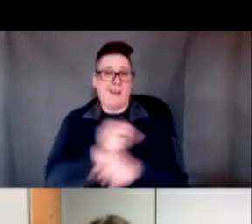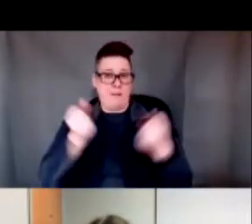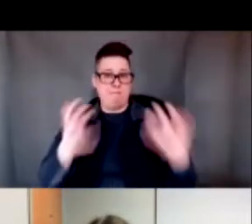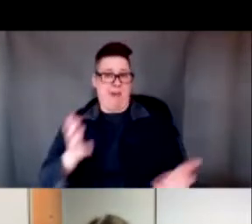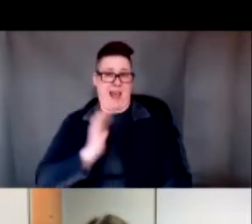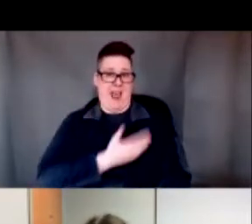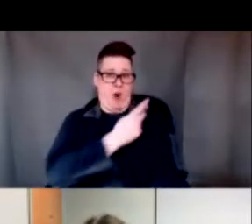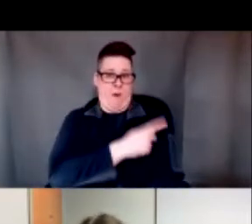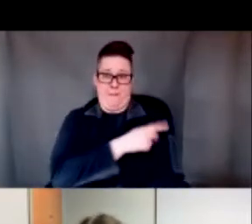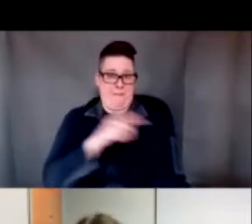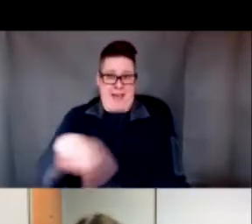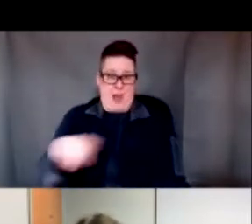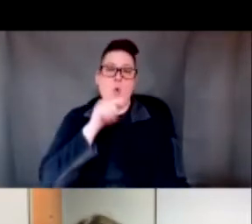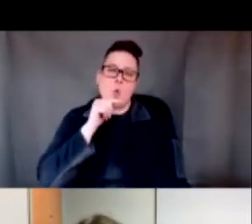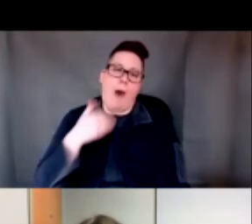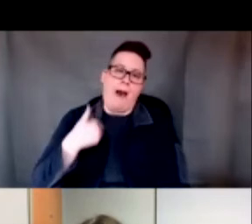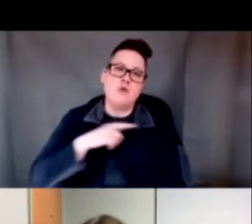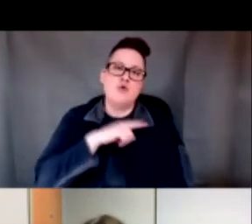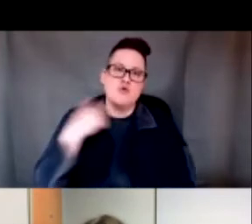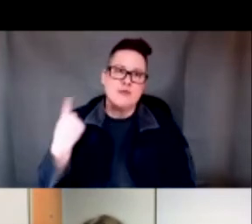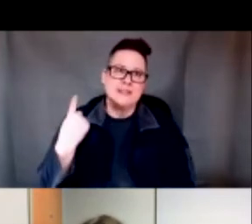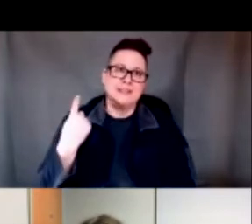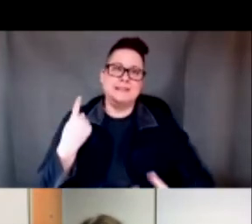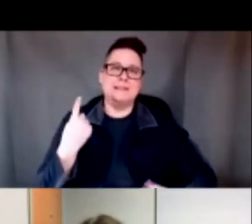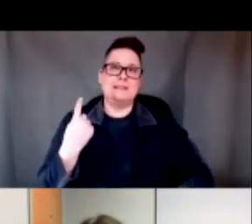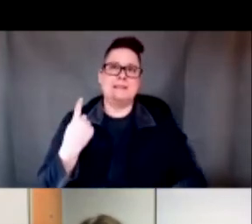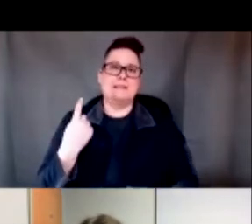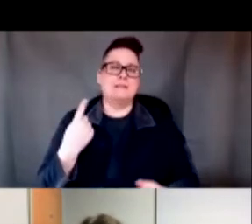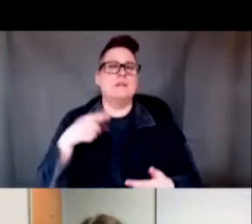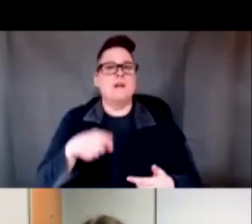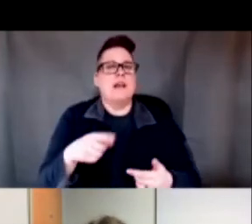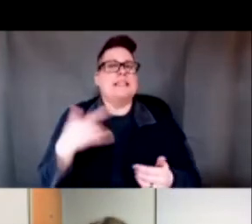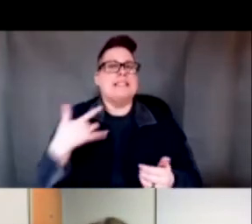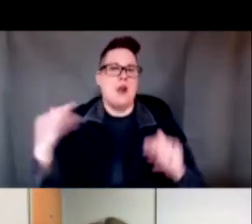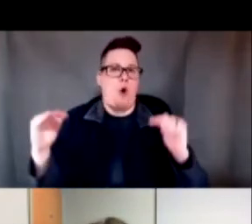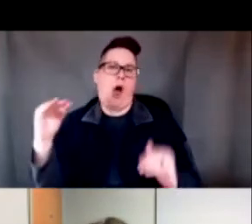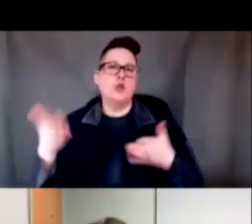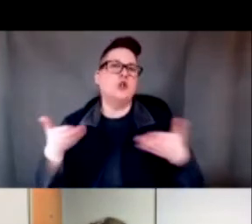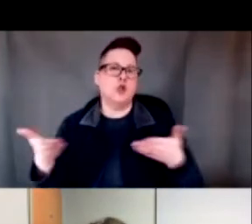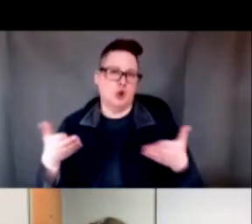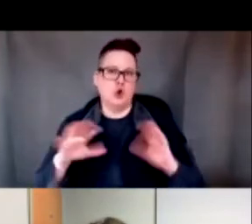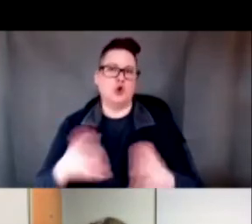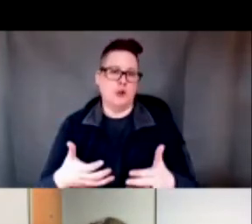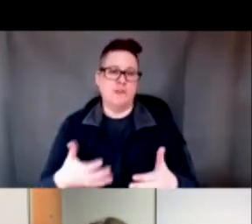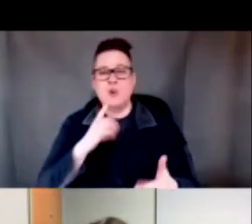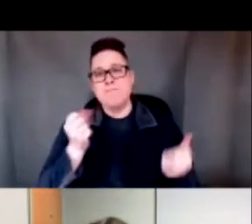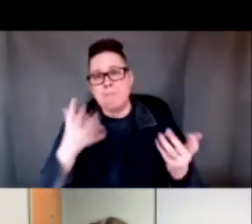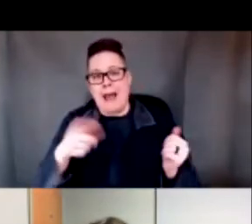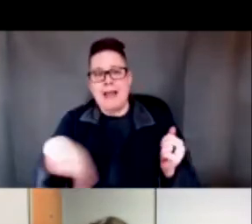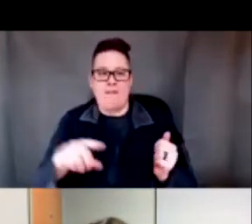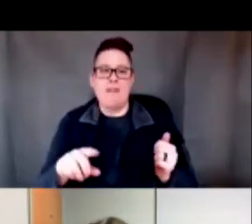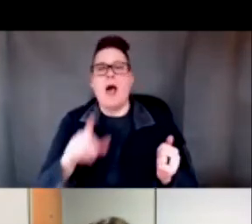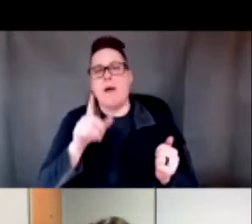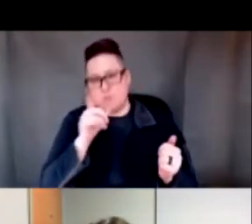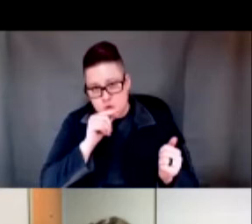that we serve are patients who are at risk for having their needs be underserved. And so many of them are individuals